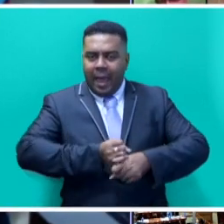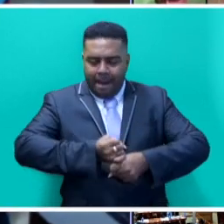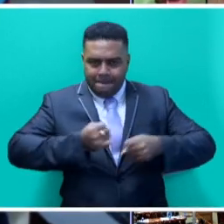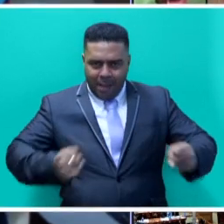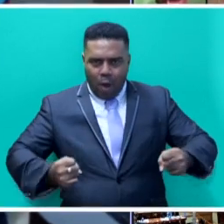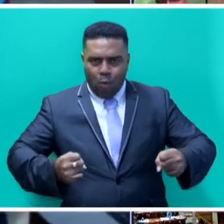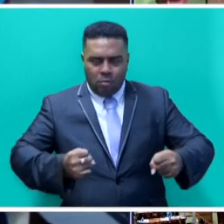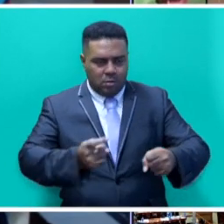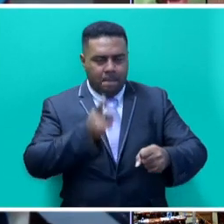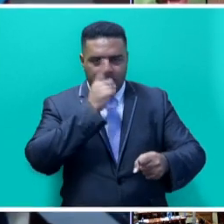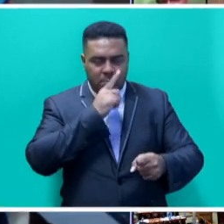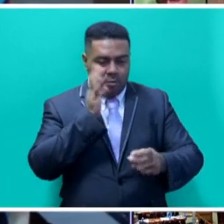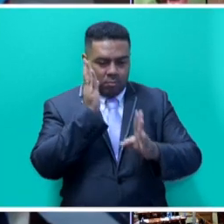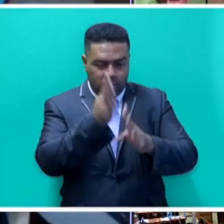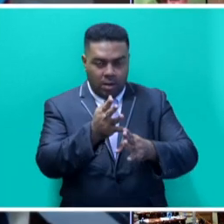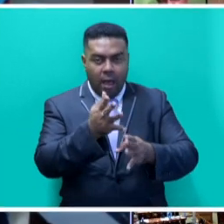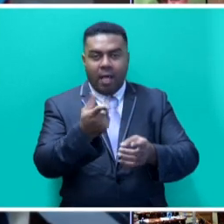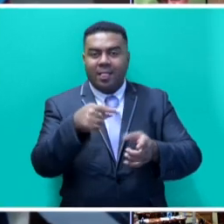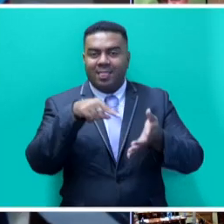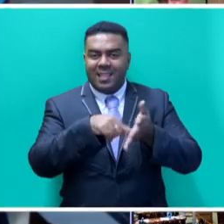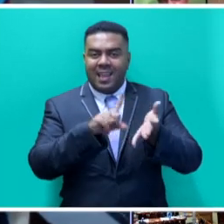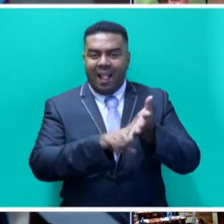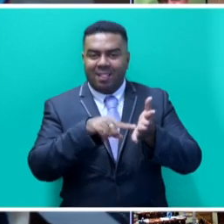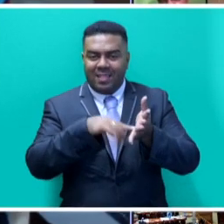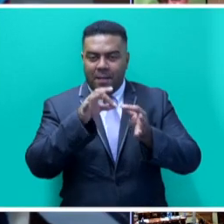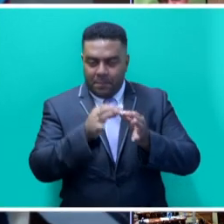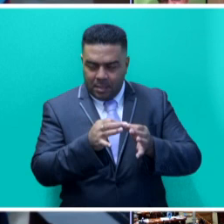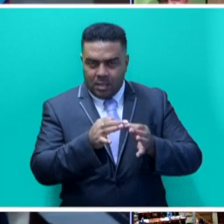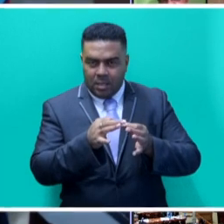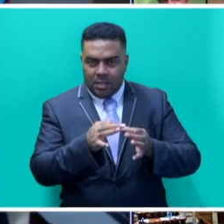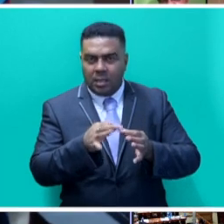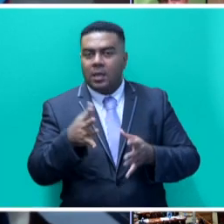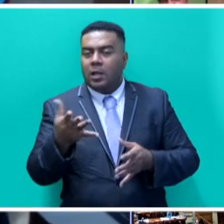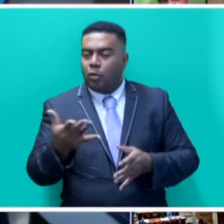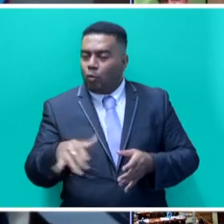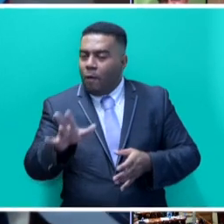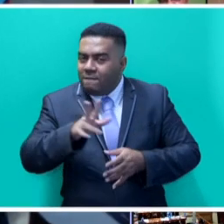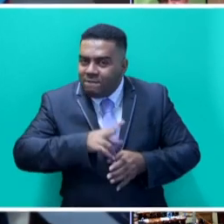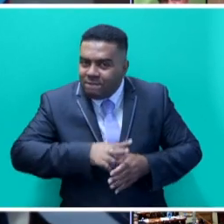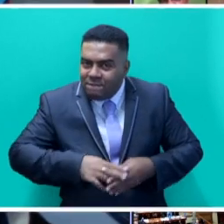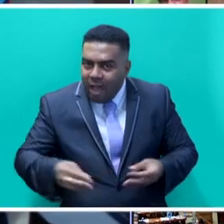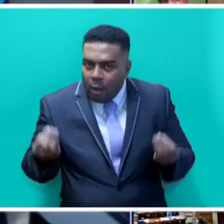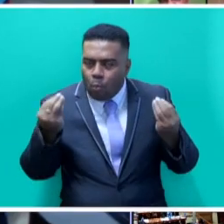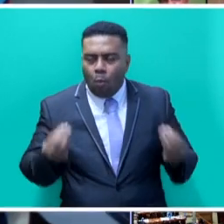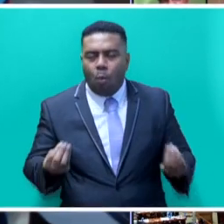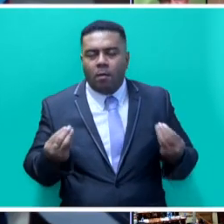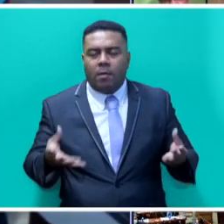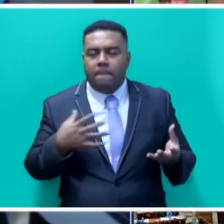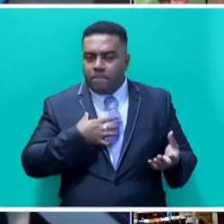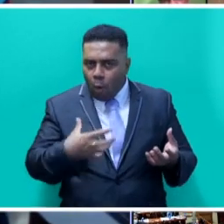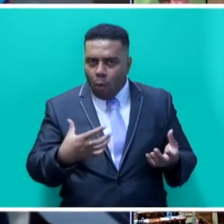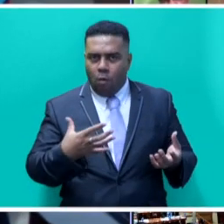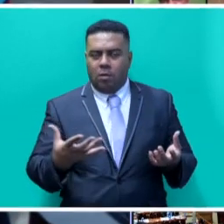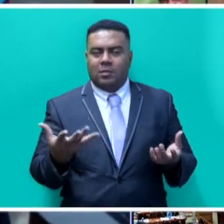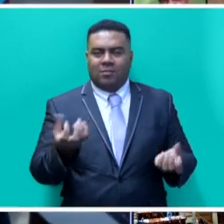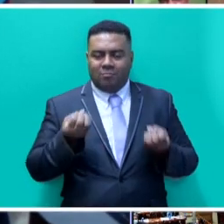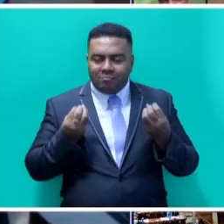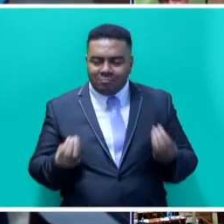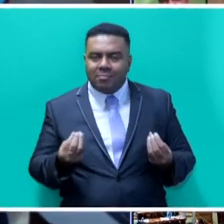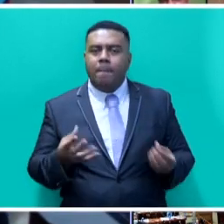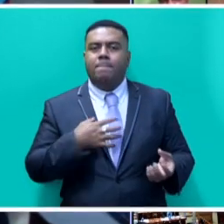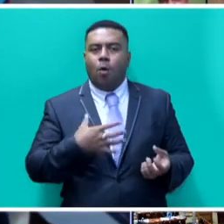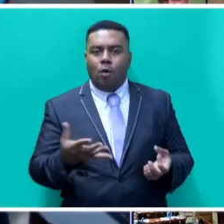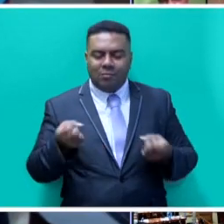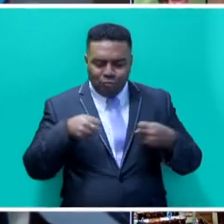TLTP to focus on improving the value of iTaukei land and making a more strategic approach